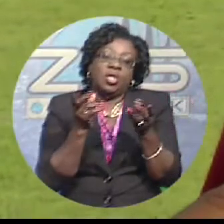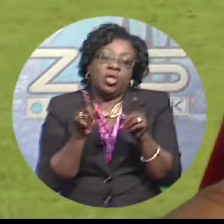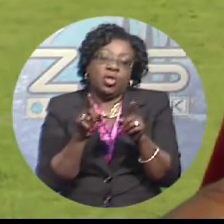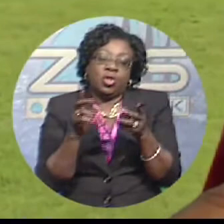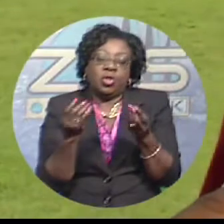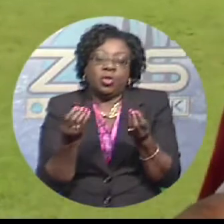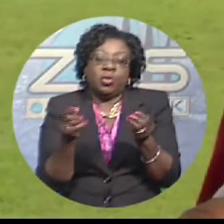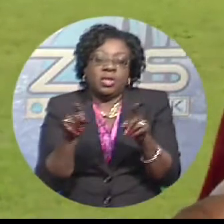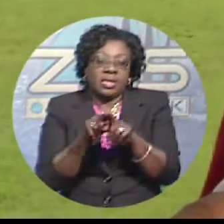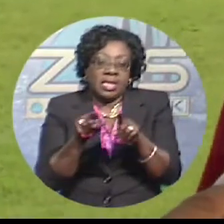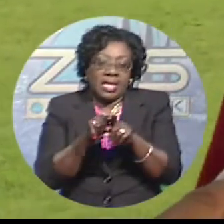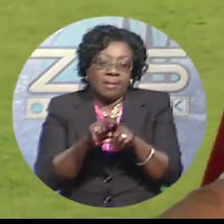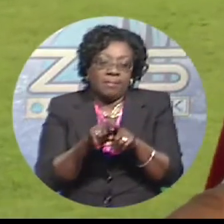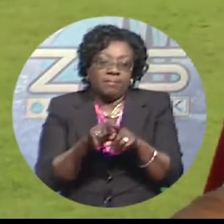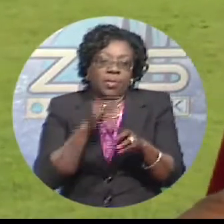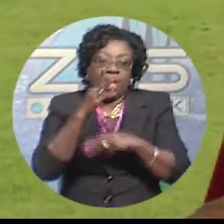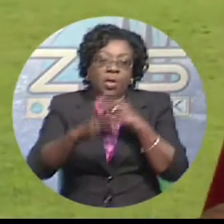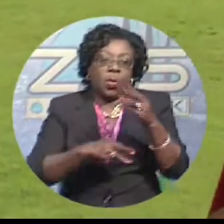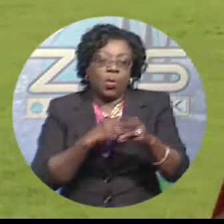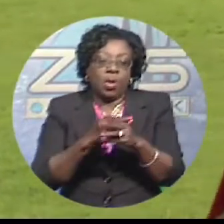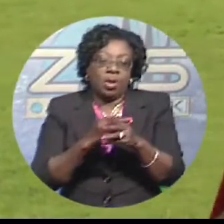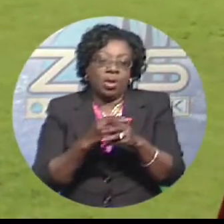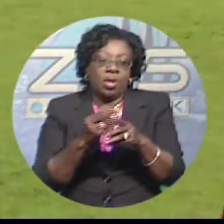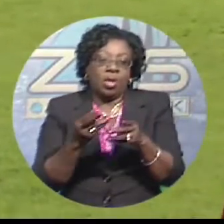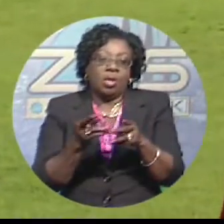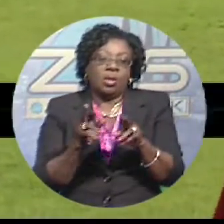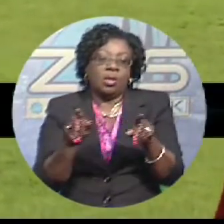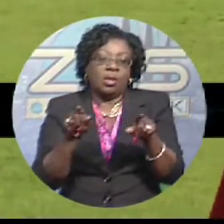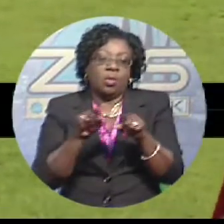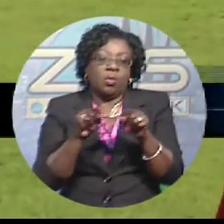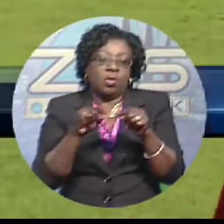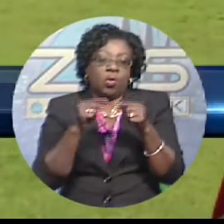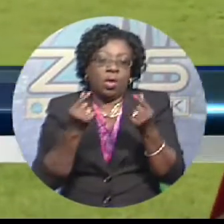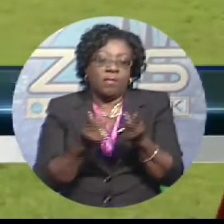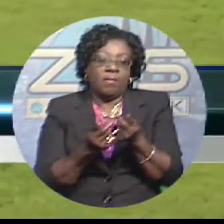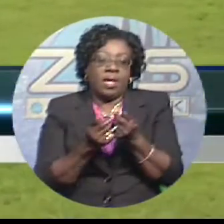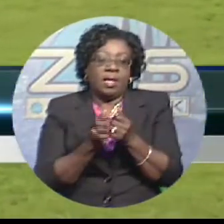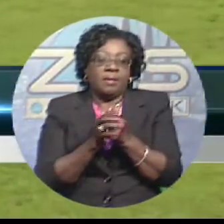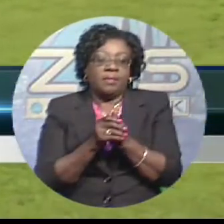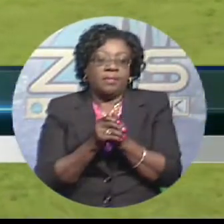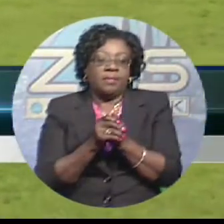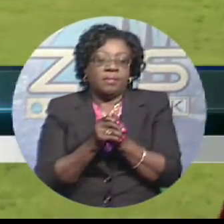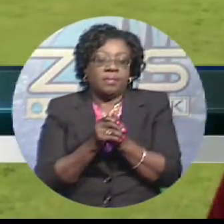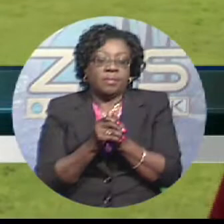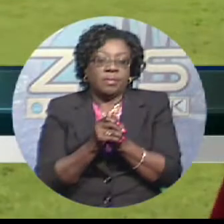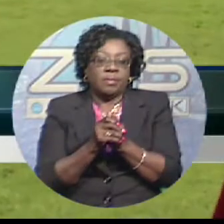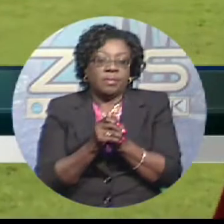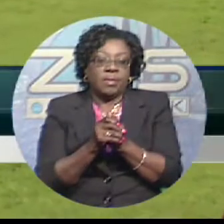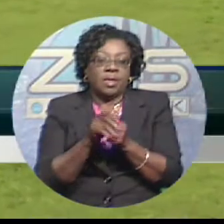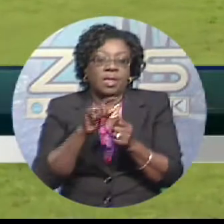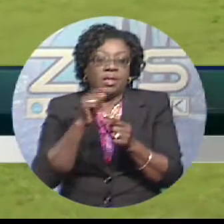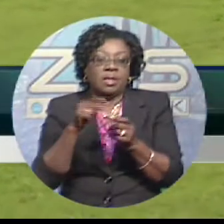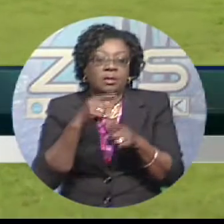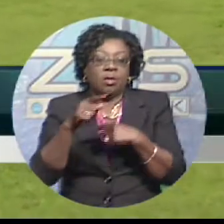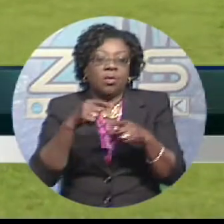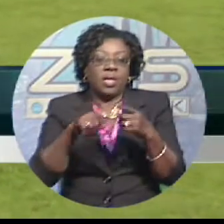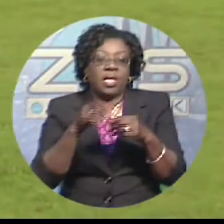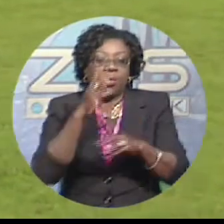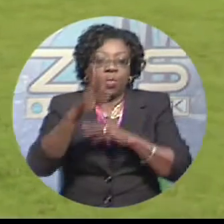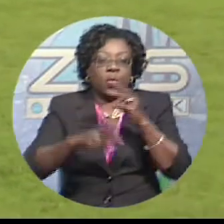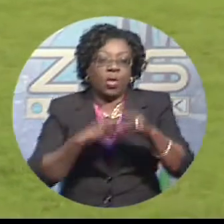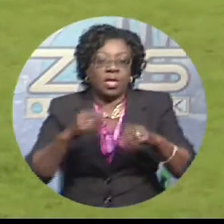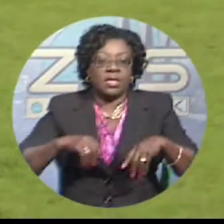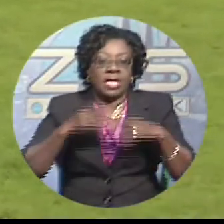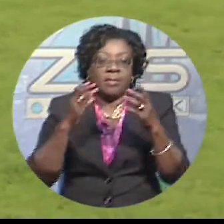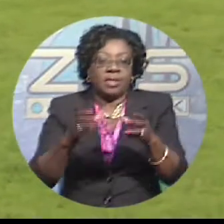at the World Championship in August, you know, she have enough time. When you look at the window span now in terms of going into the World Championship